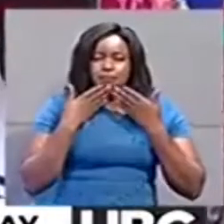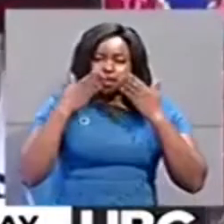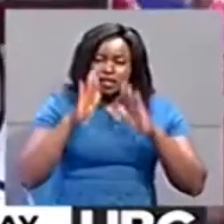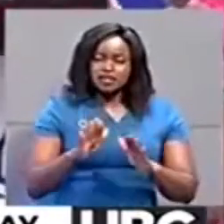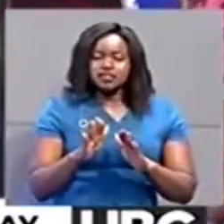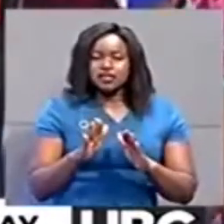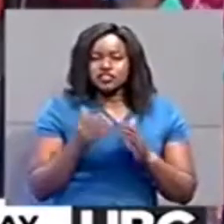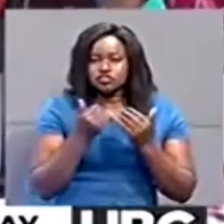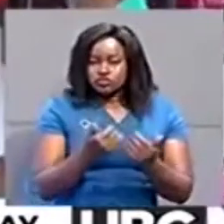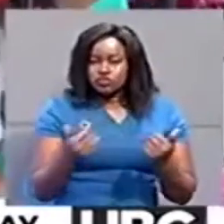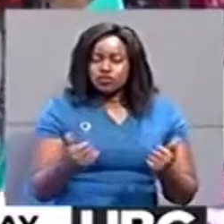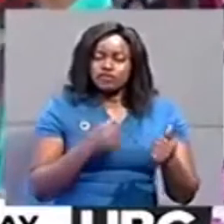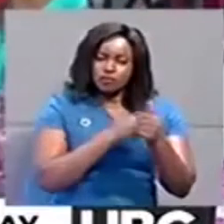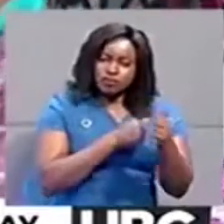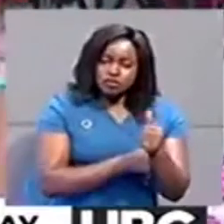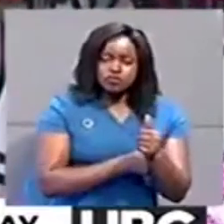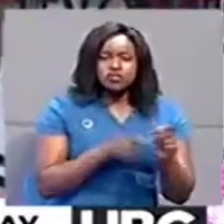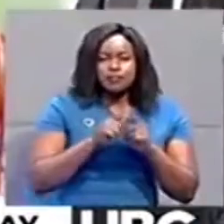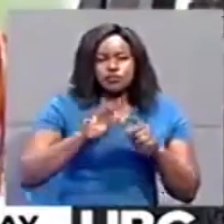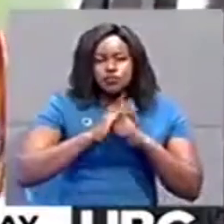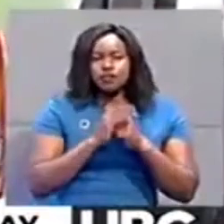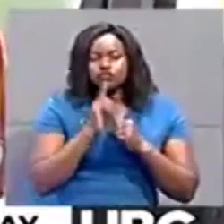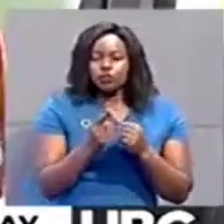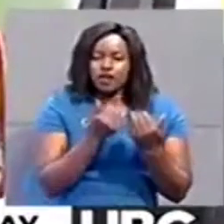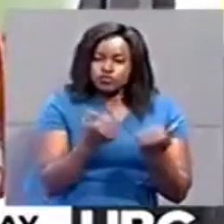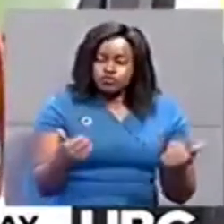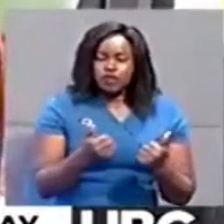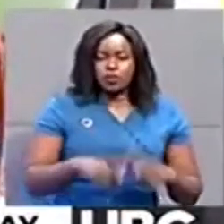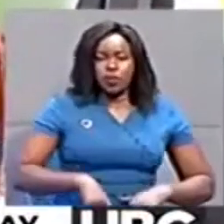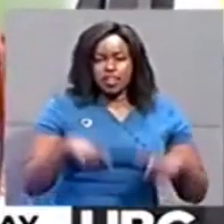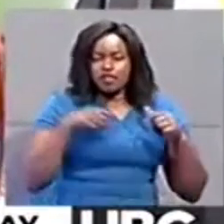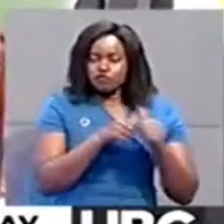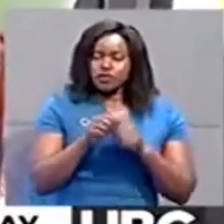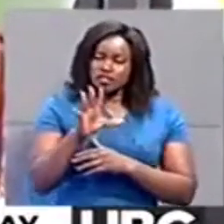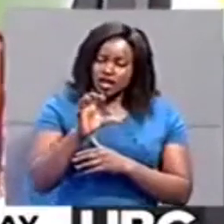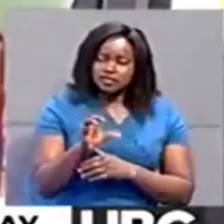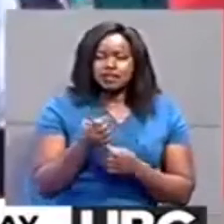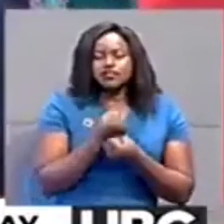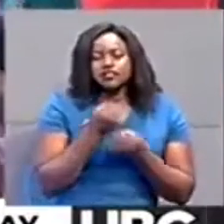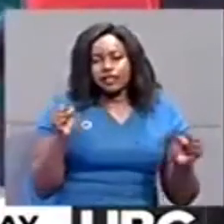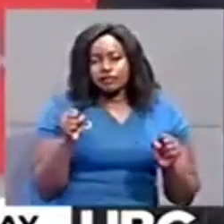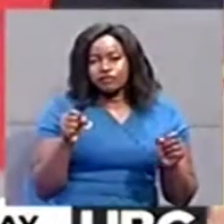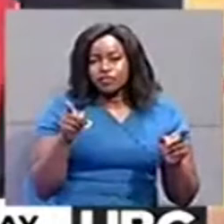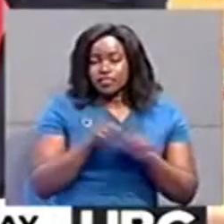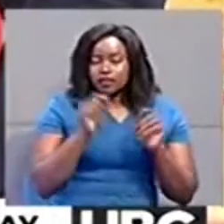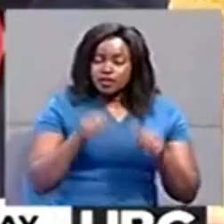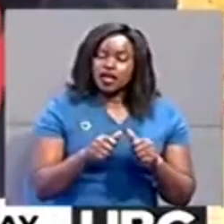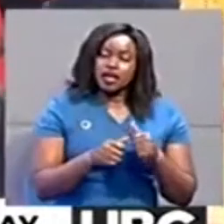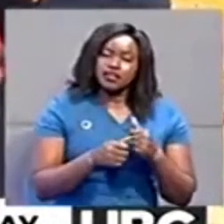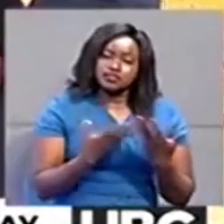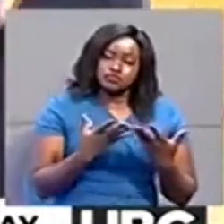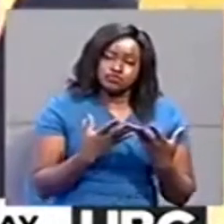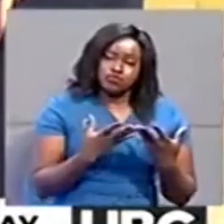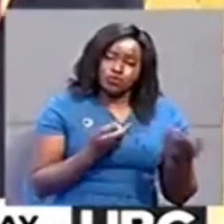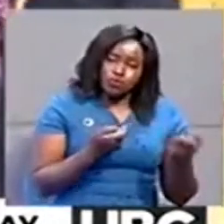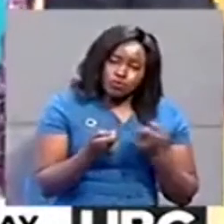Kampala towards safety of children living with cancer. The gesture is expected to mitigate spread of